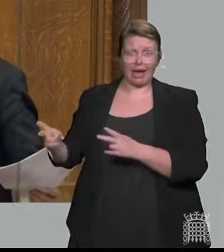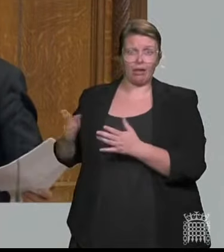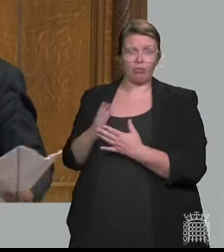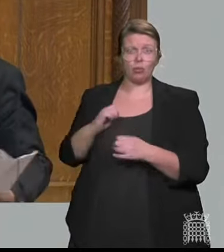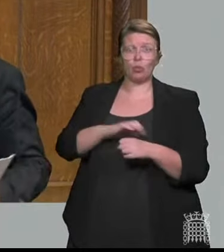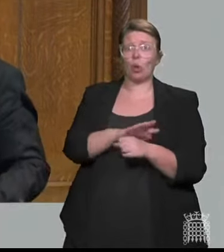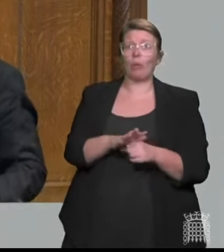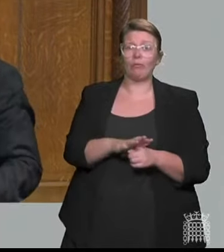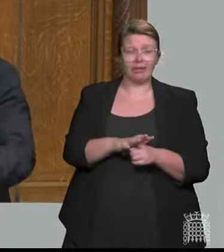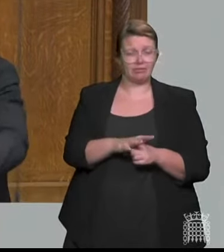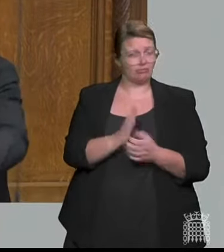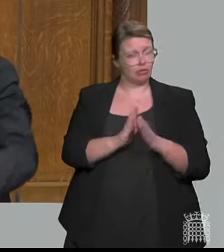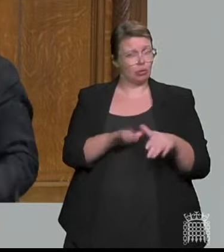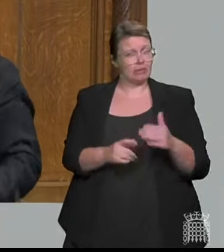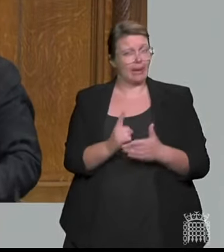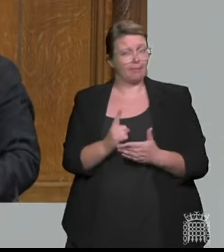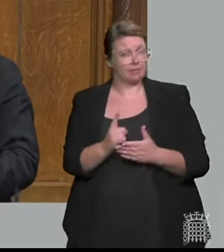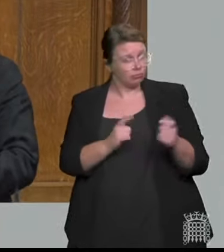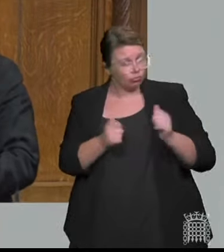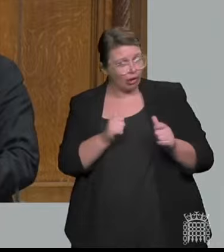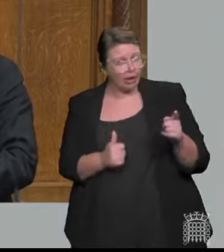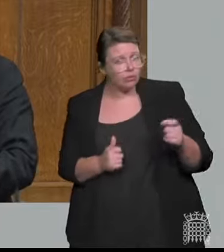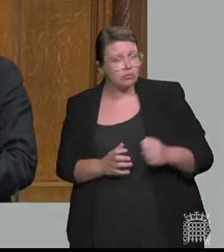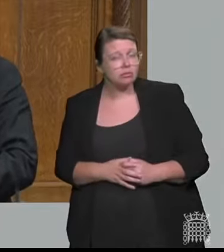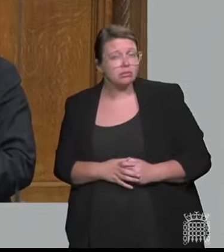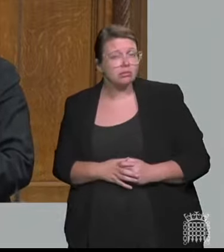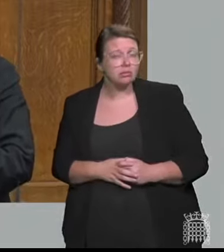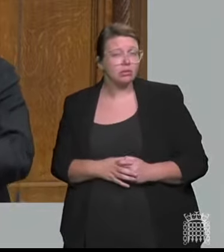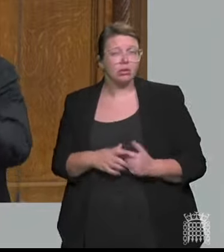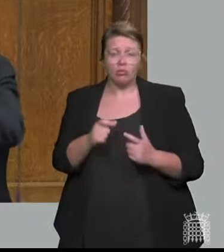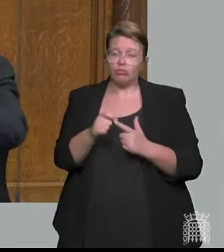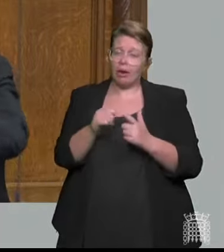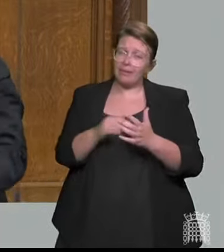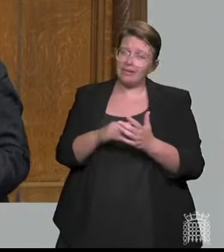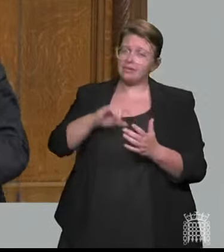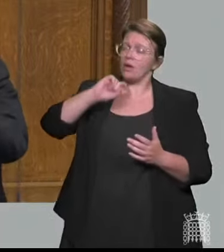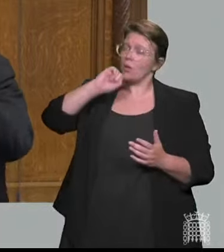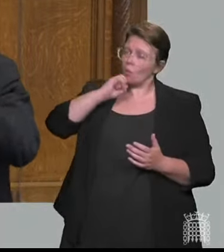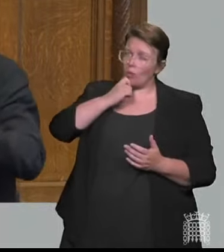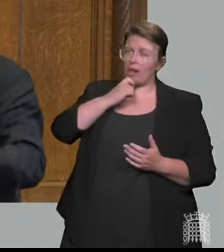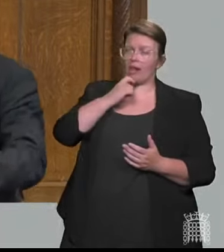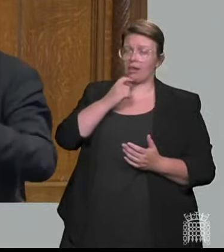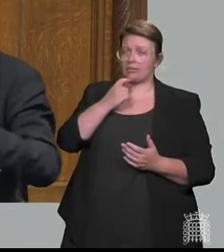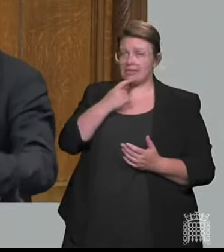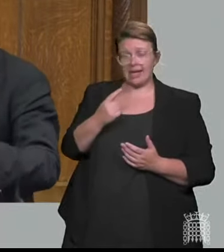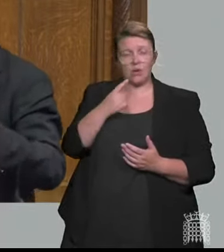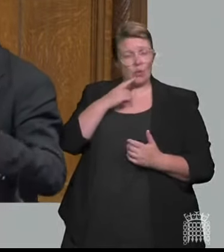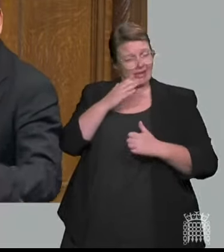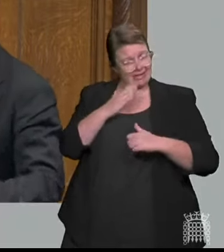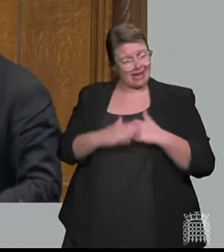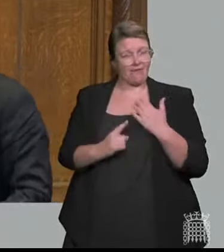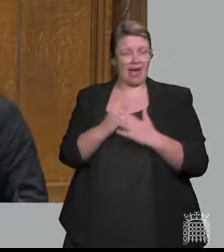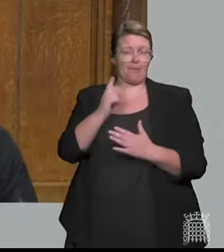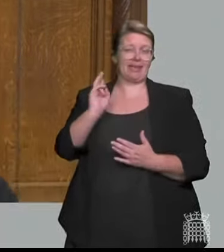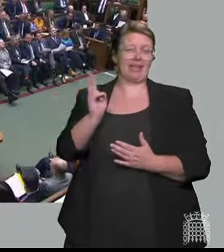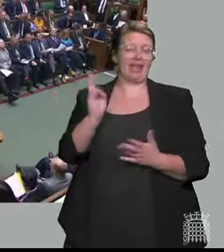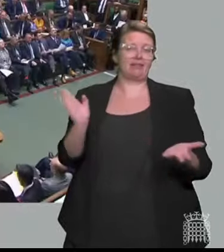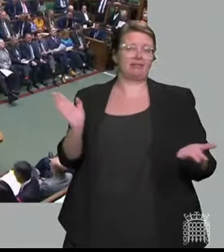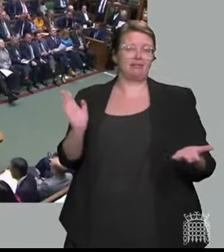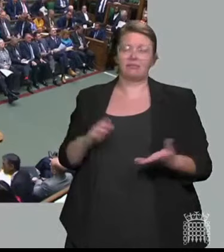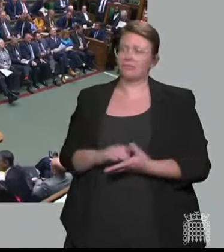wants to talk about? And will he give an undertaking to the British public, a solemn undertaking that they will never be inflicted upon them ever